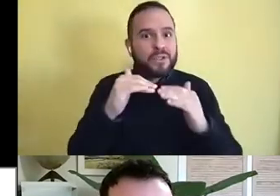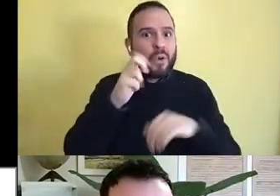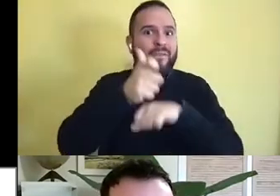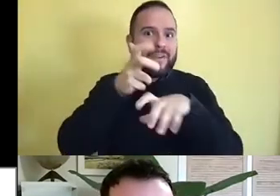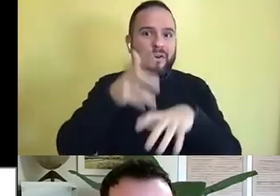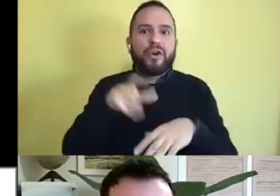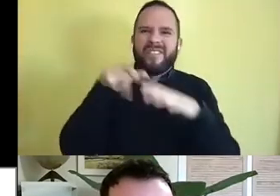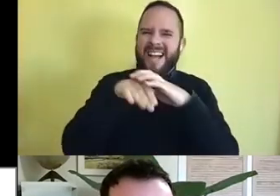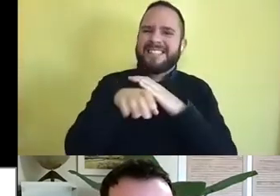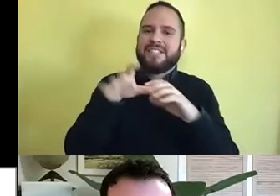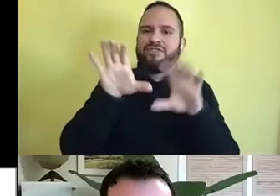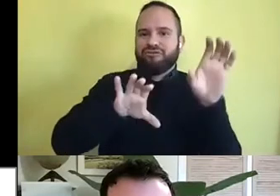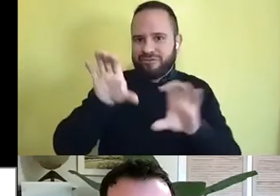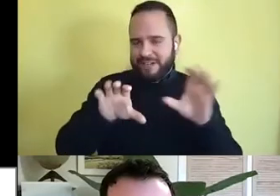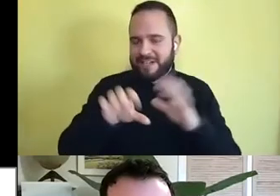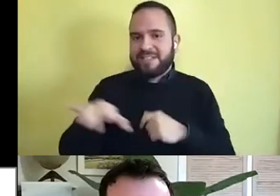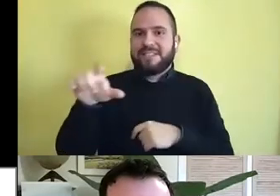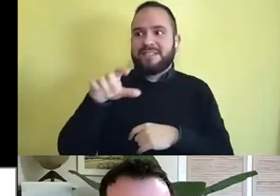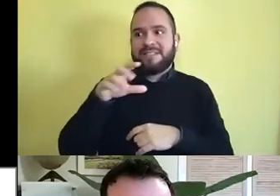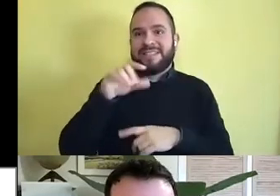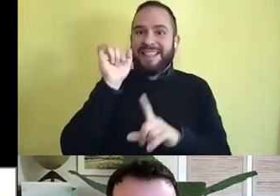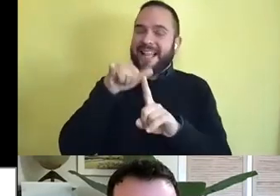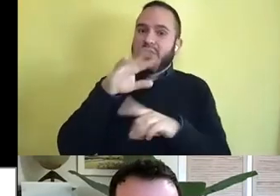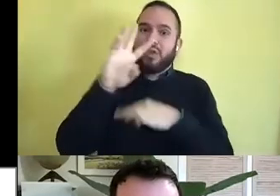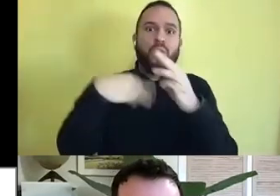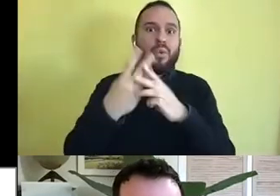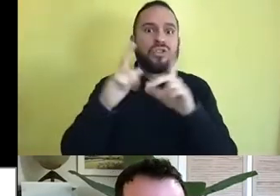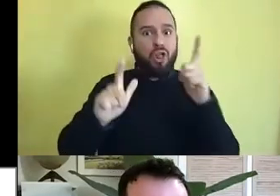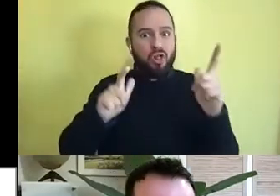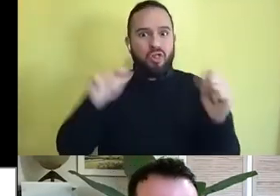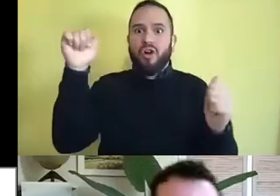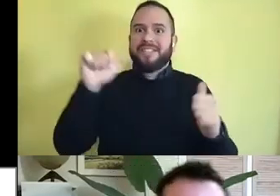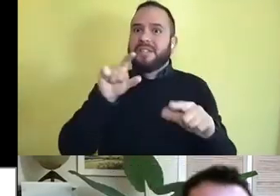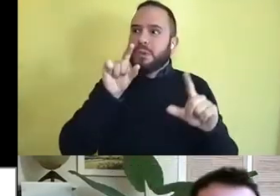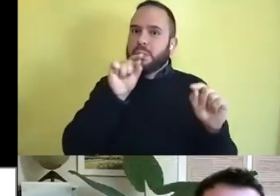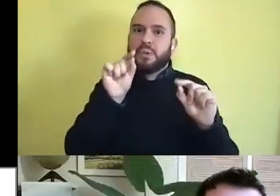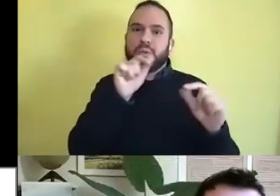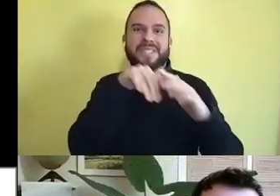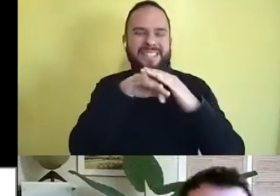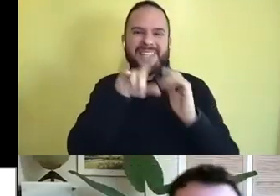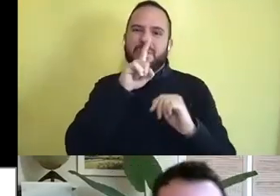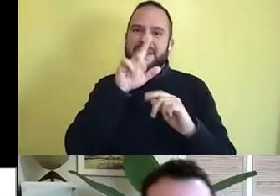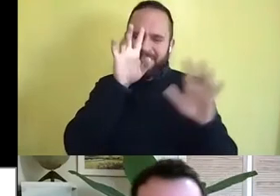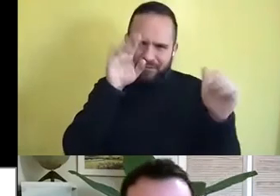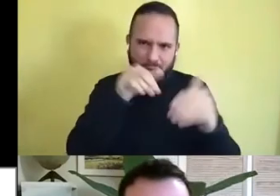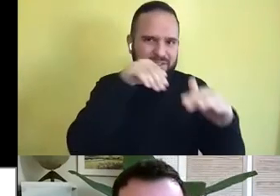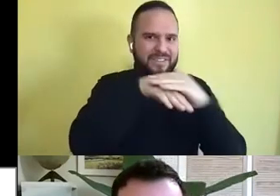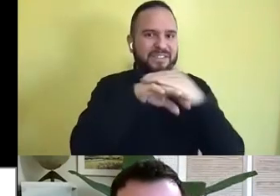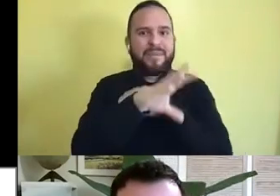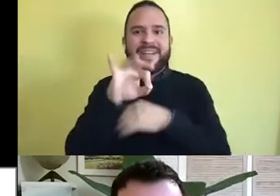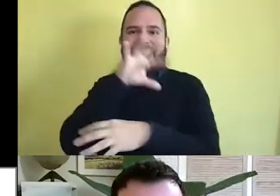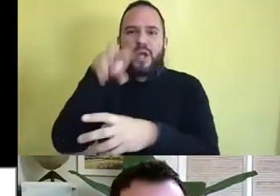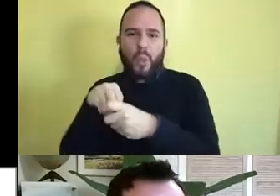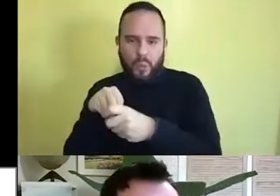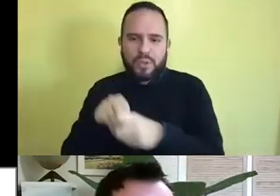Chat's, the world's largest tweet chat, I believe these days, with a focus on accessibility and inclusion. He's a member